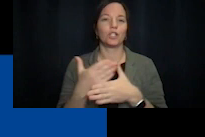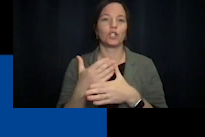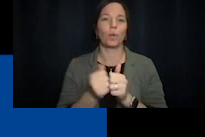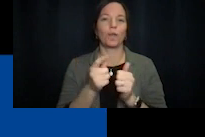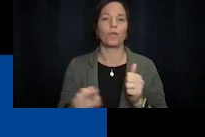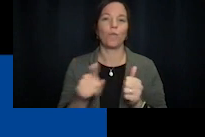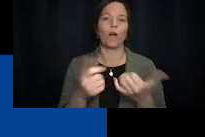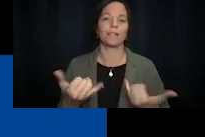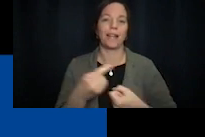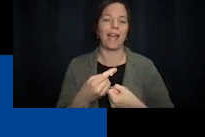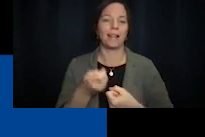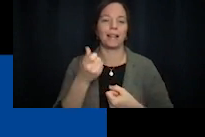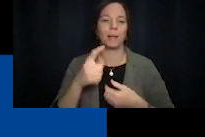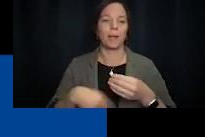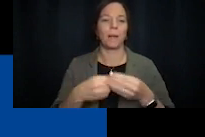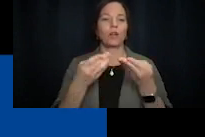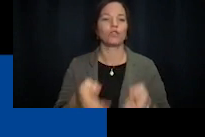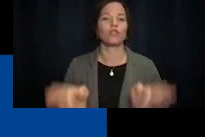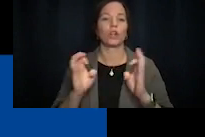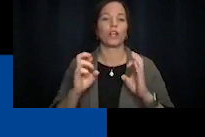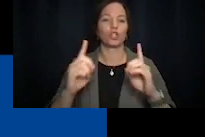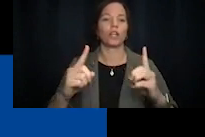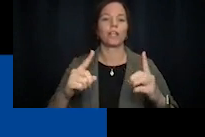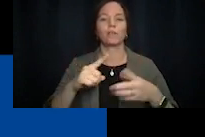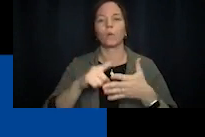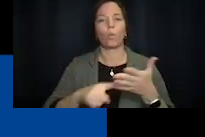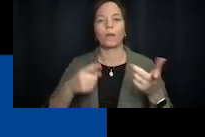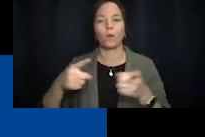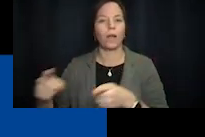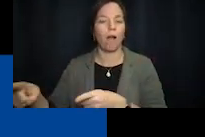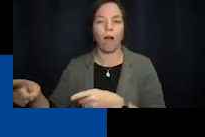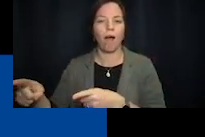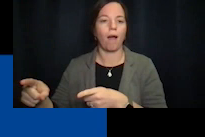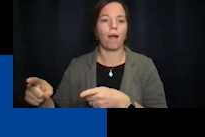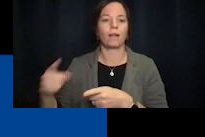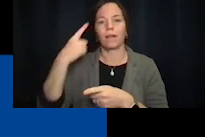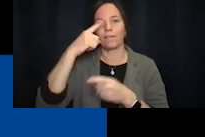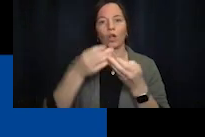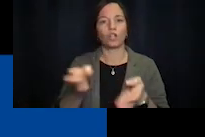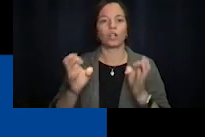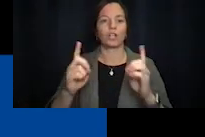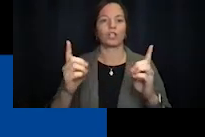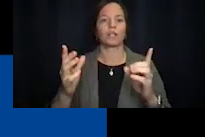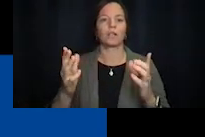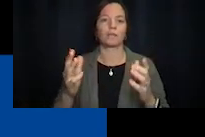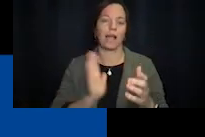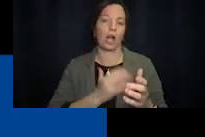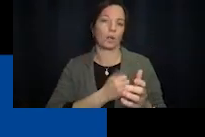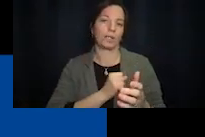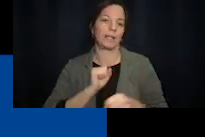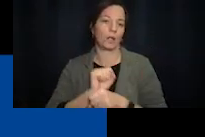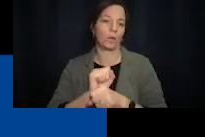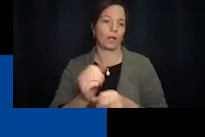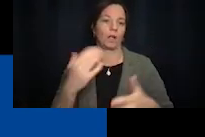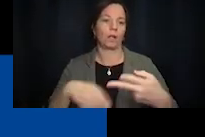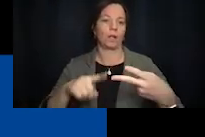guys today, a little bit about general education, what's going on currently in general education in the Senate's work, ethnic studies, including